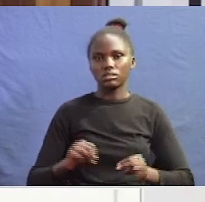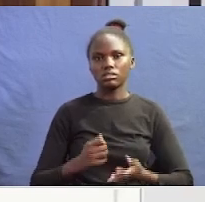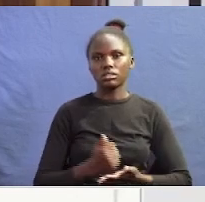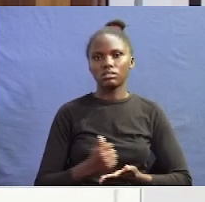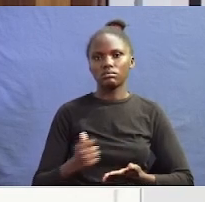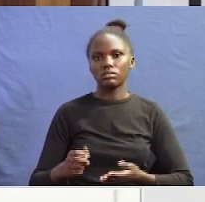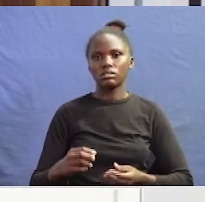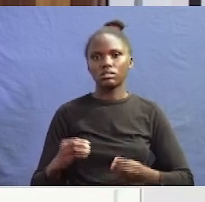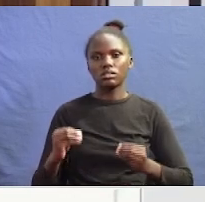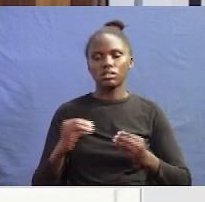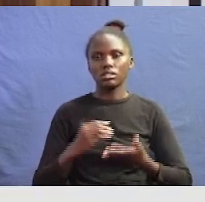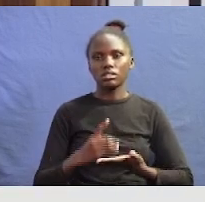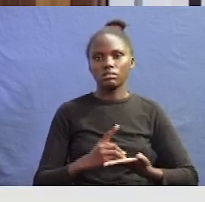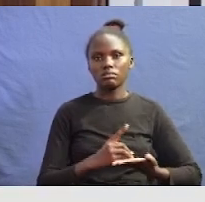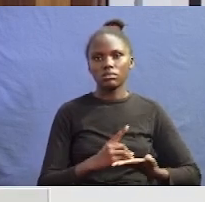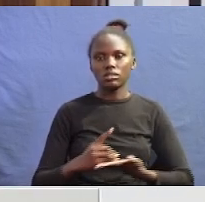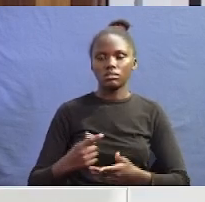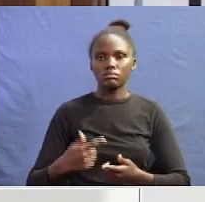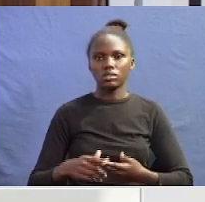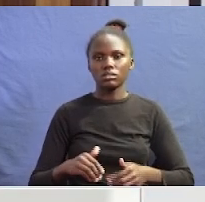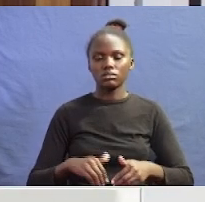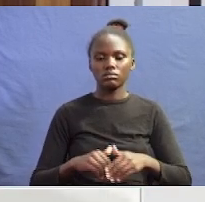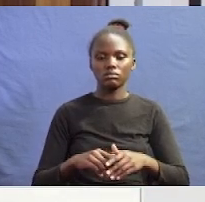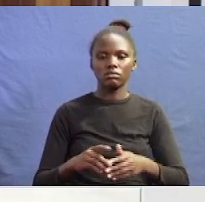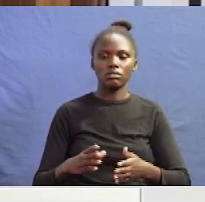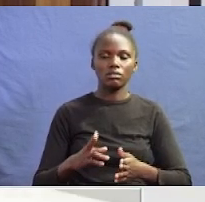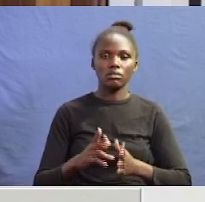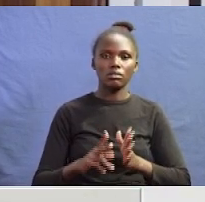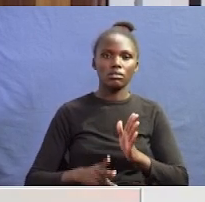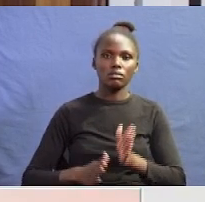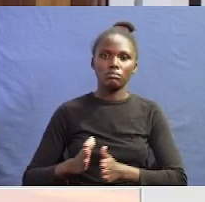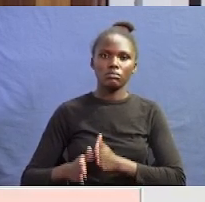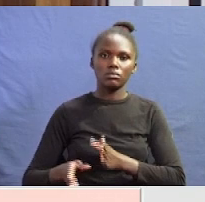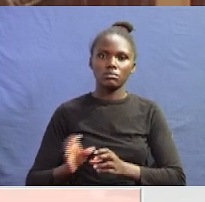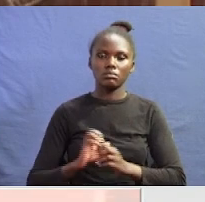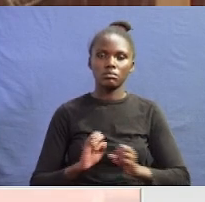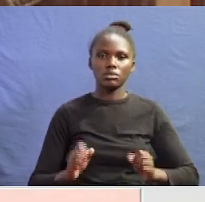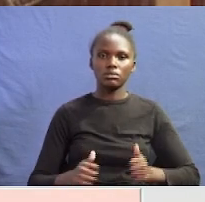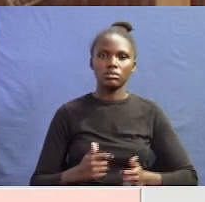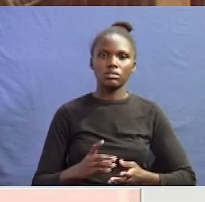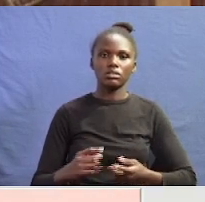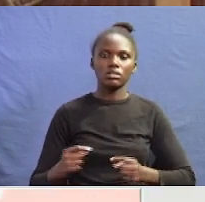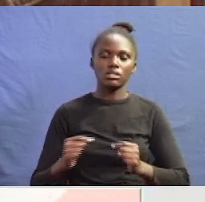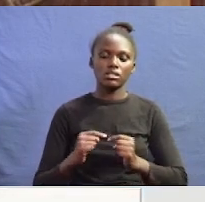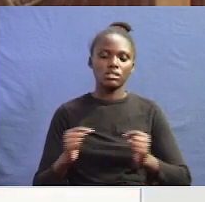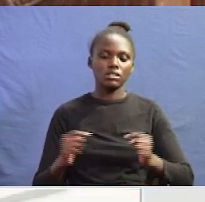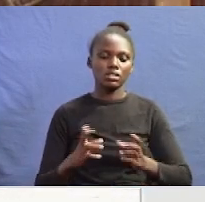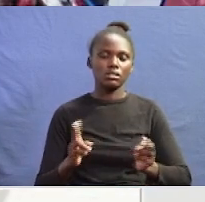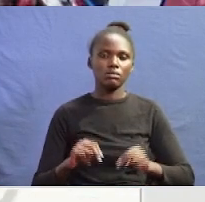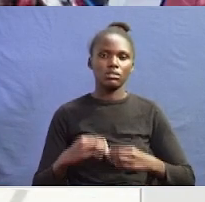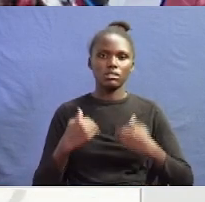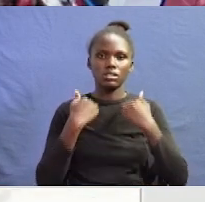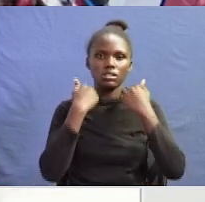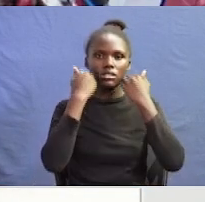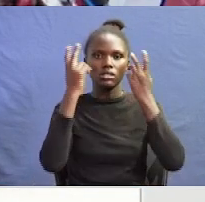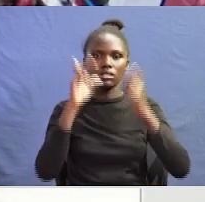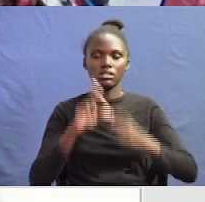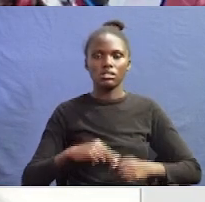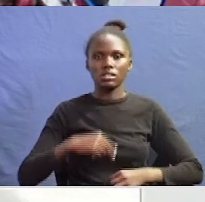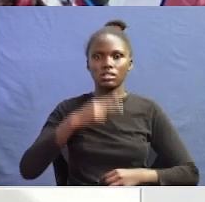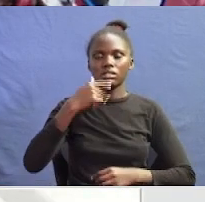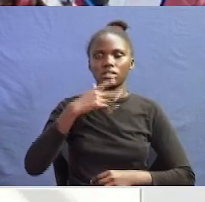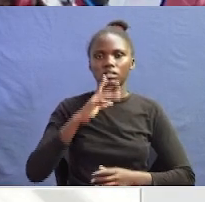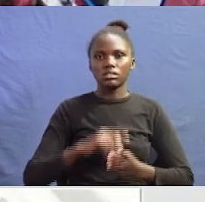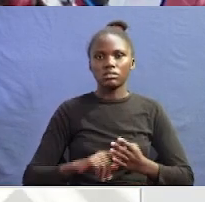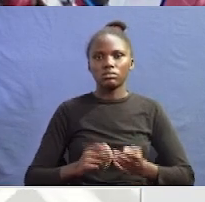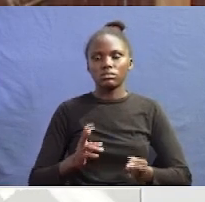motion, arguing it did not follow the due process required by law. Despite their objections, the High Court cleared the way for the matter to be